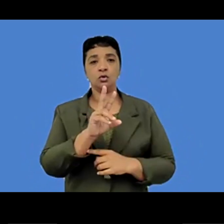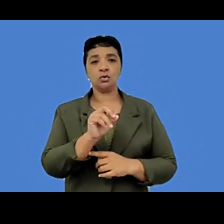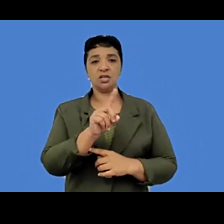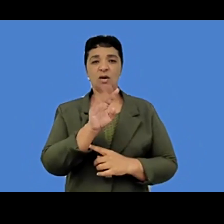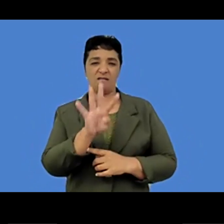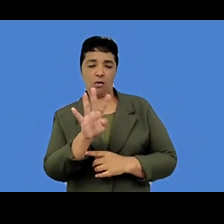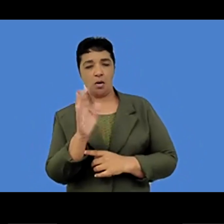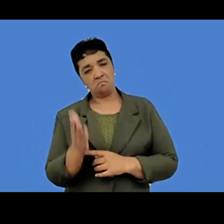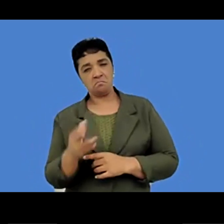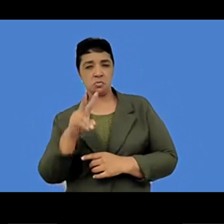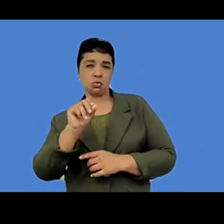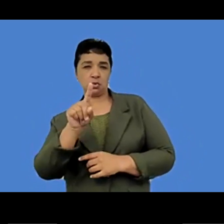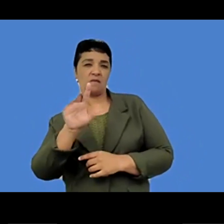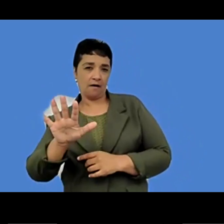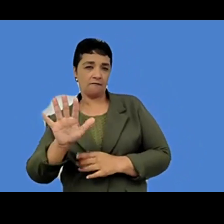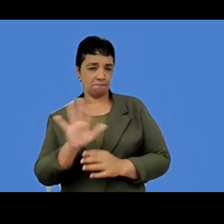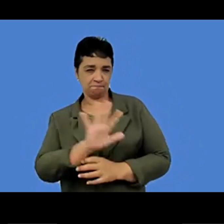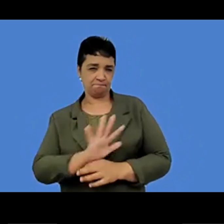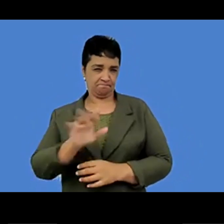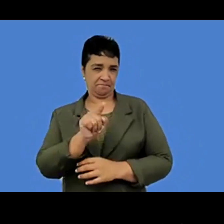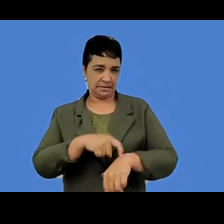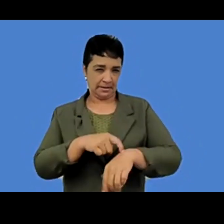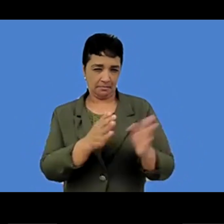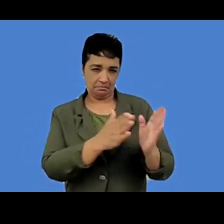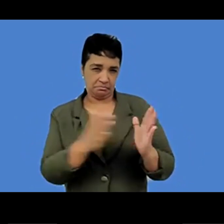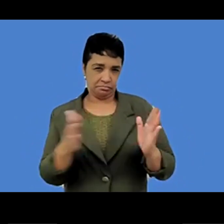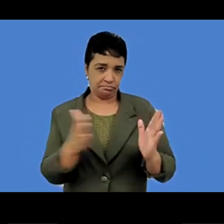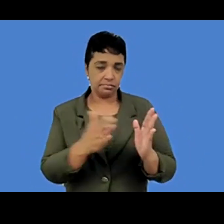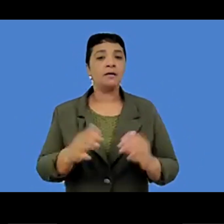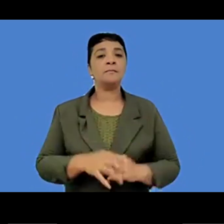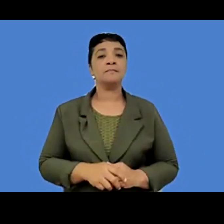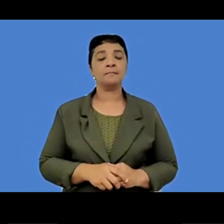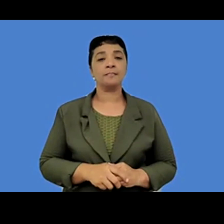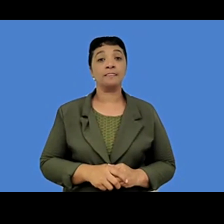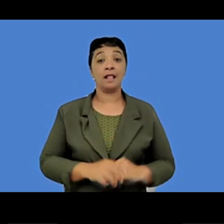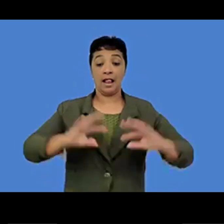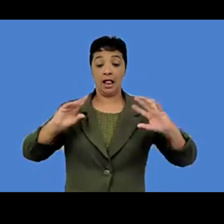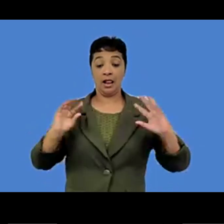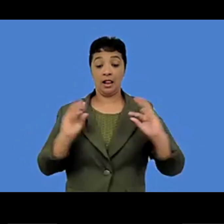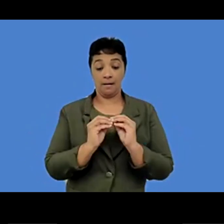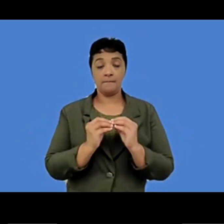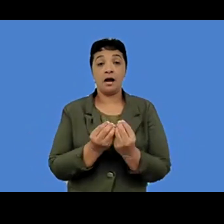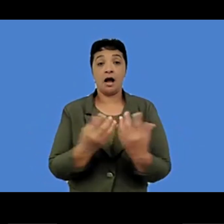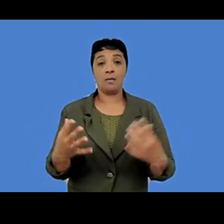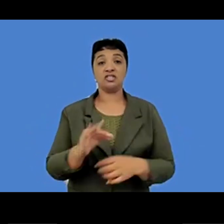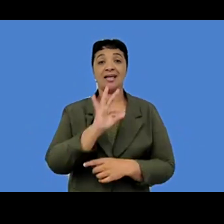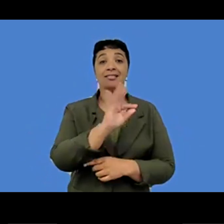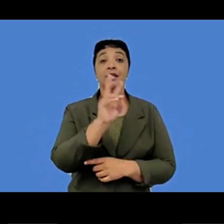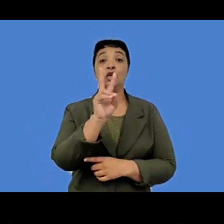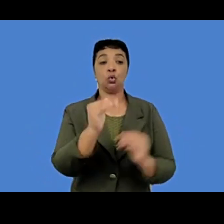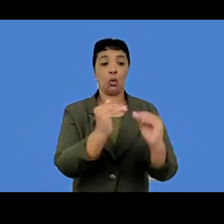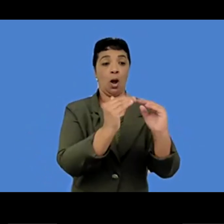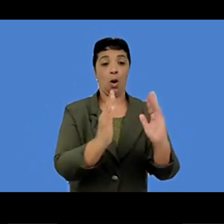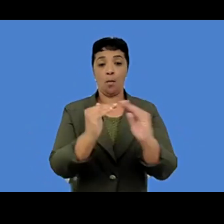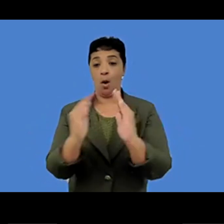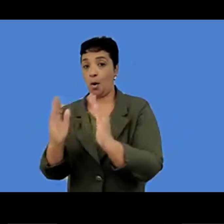2015. And data shows that there were a total of 32 temporary holding shelters